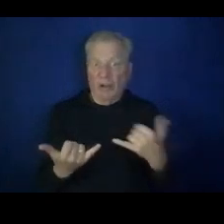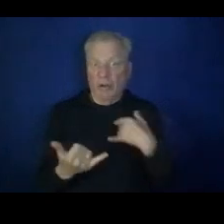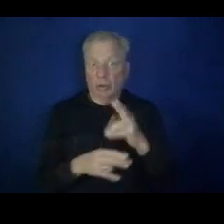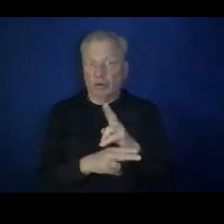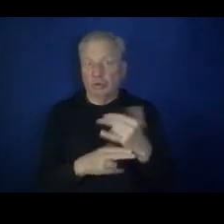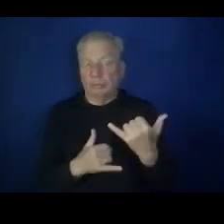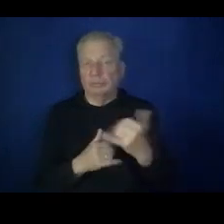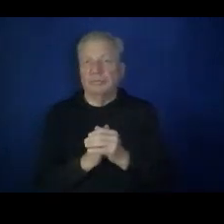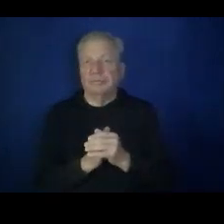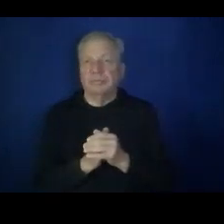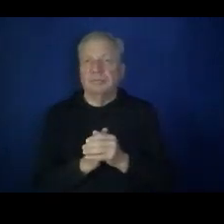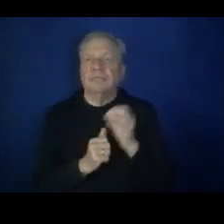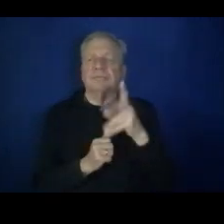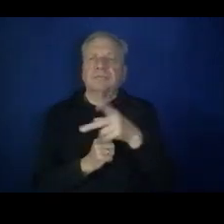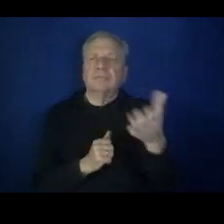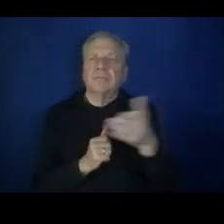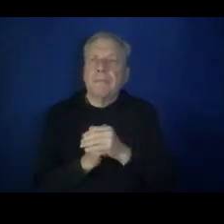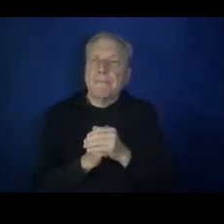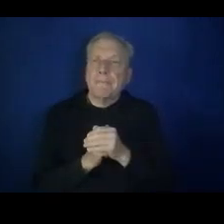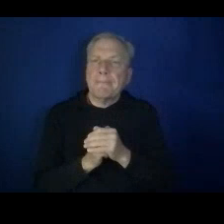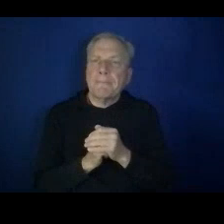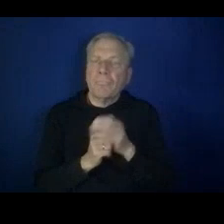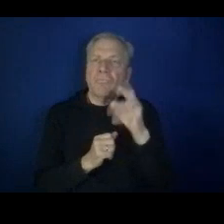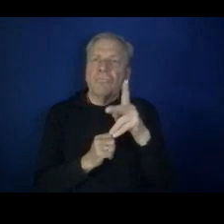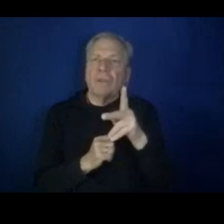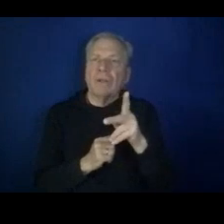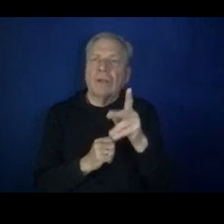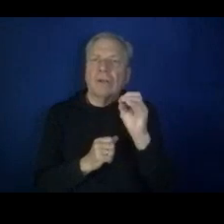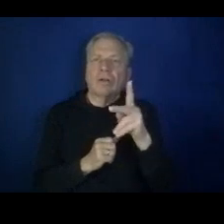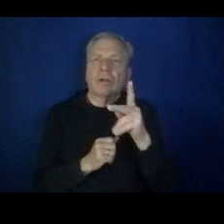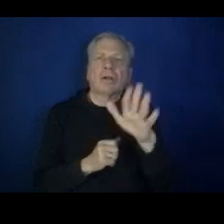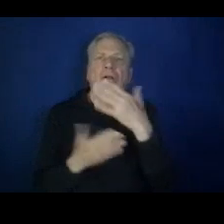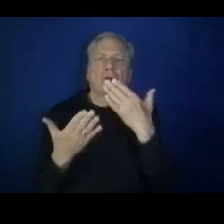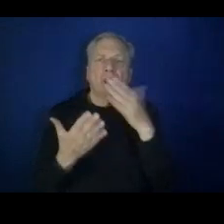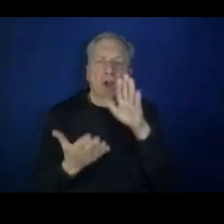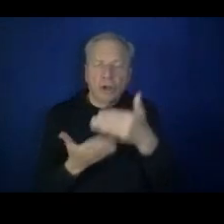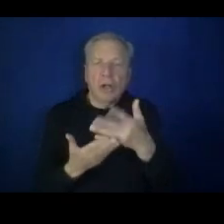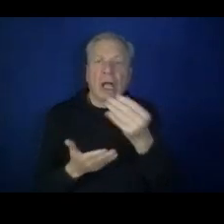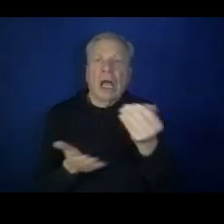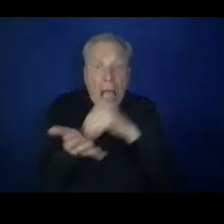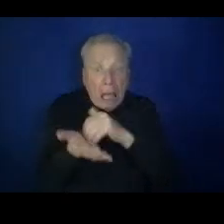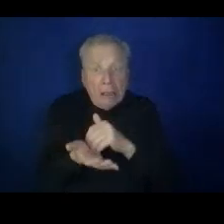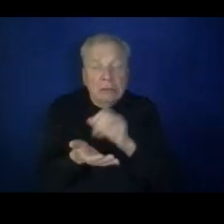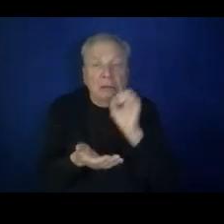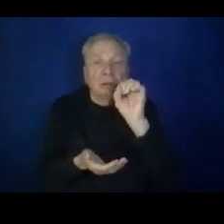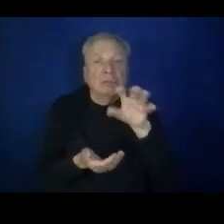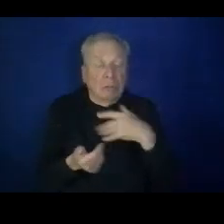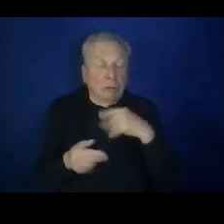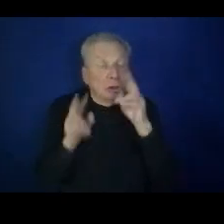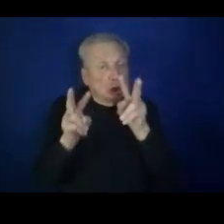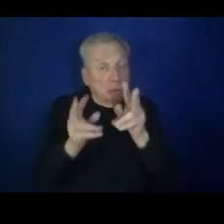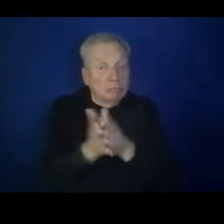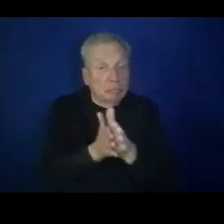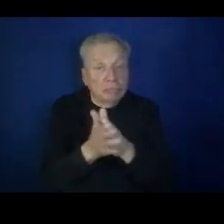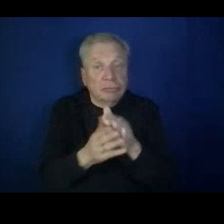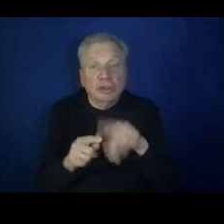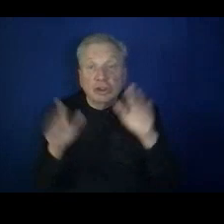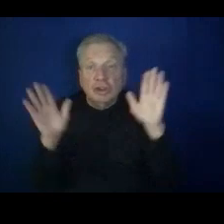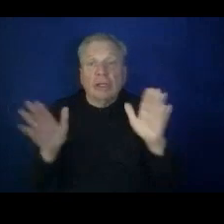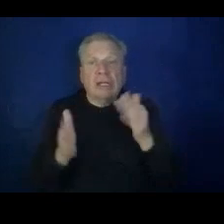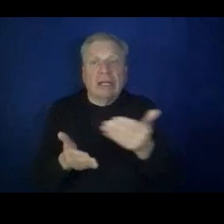yeah, thanks. All right. Yeah, okay. Thanks, everybody. And again, looking forward to great things from